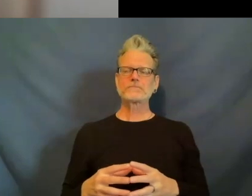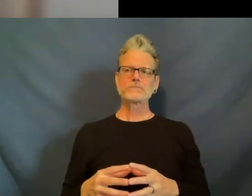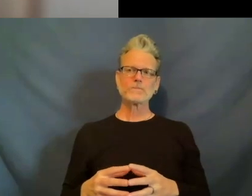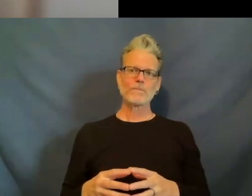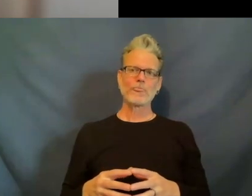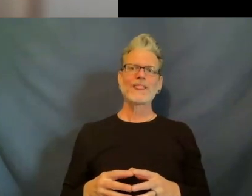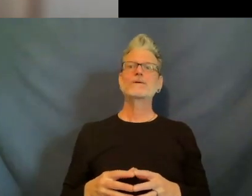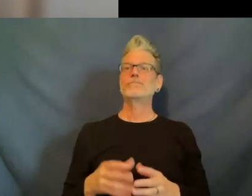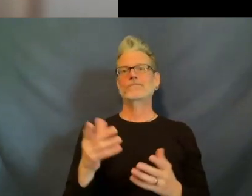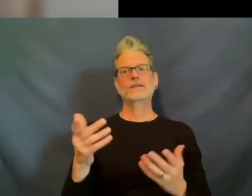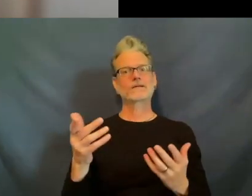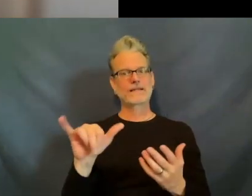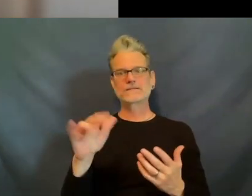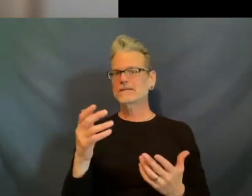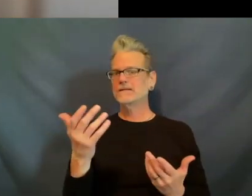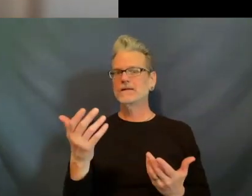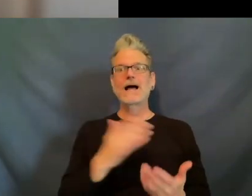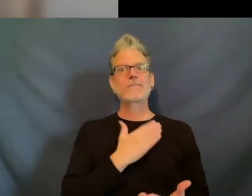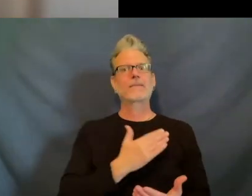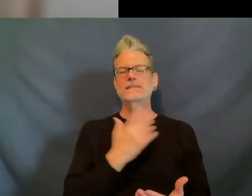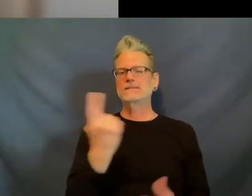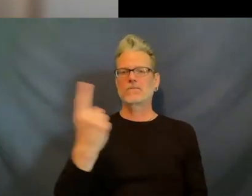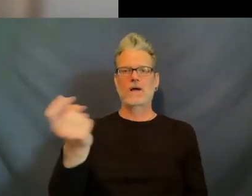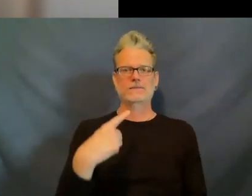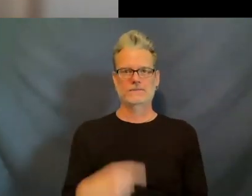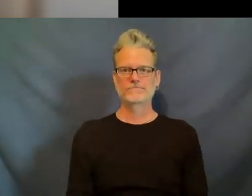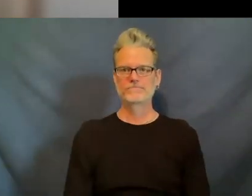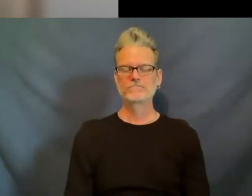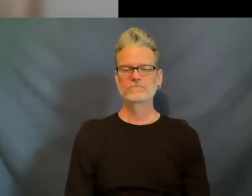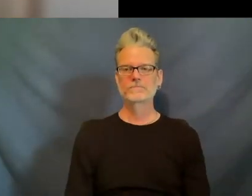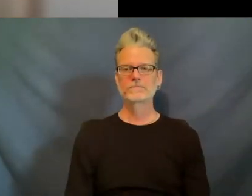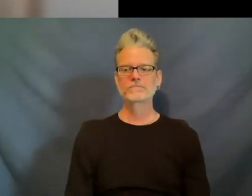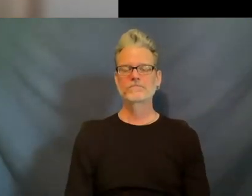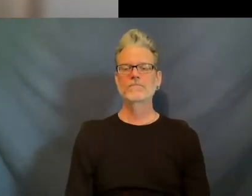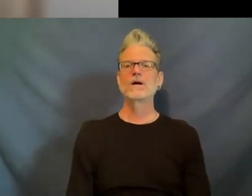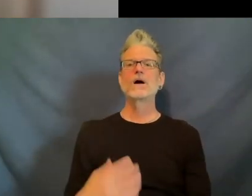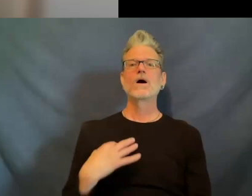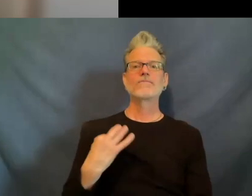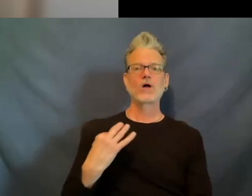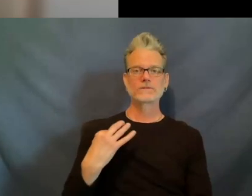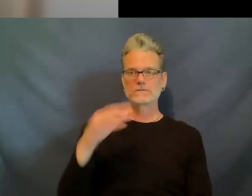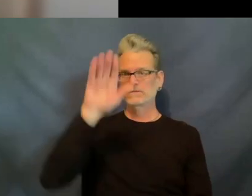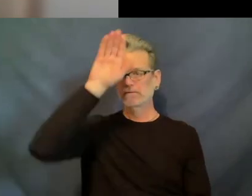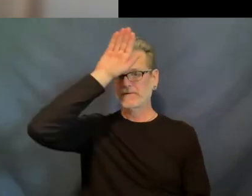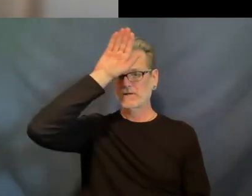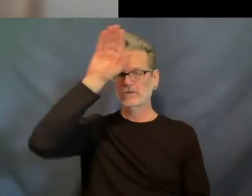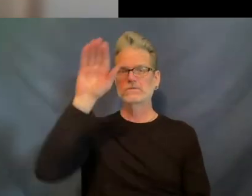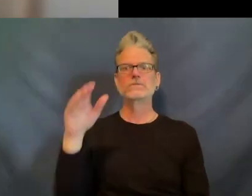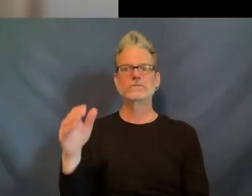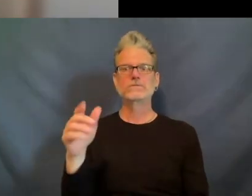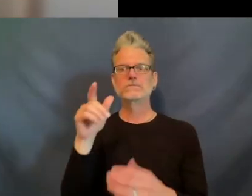That's a really, I'm so glad somebody asked that. So volunteer fire departments who are interested